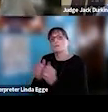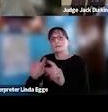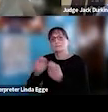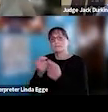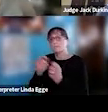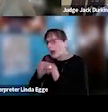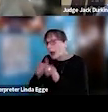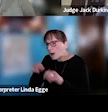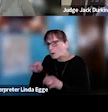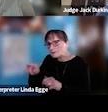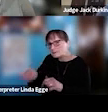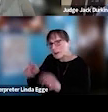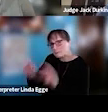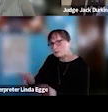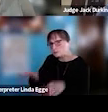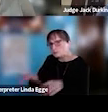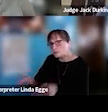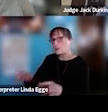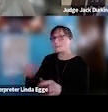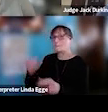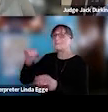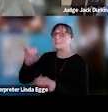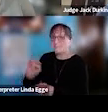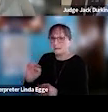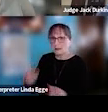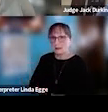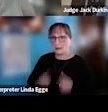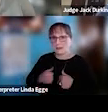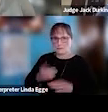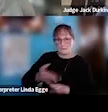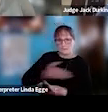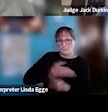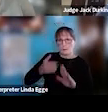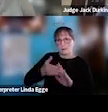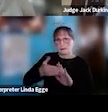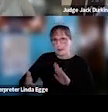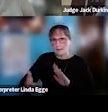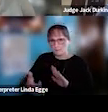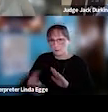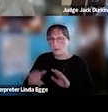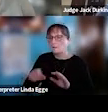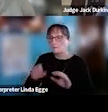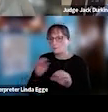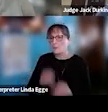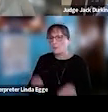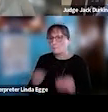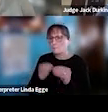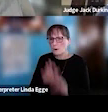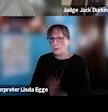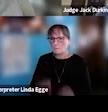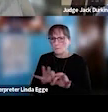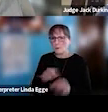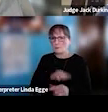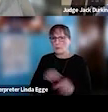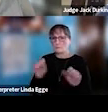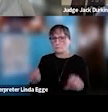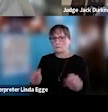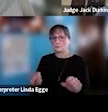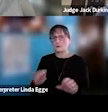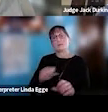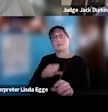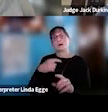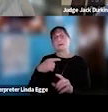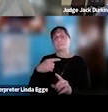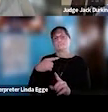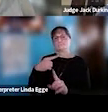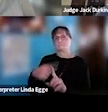they're doing in life before and after is far more important than potentially a positive screen that you